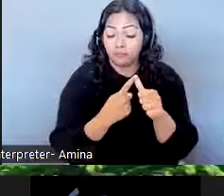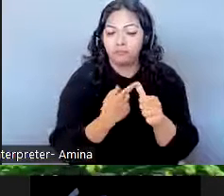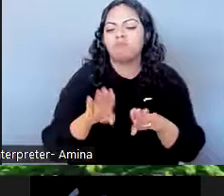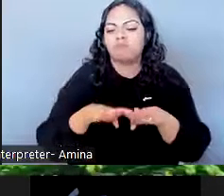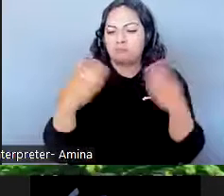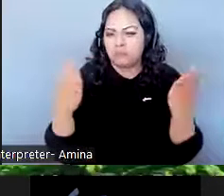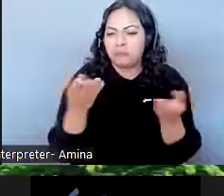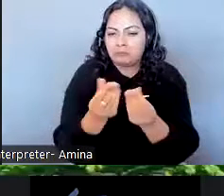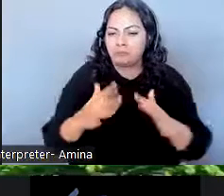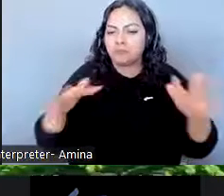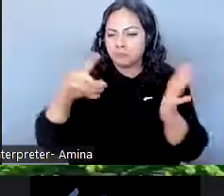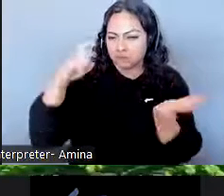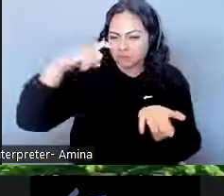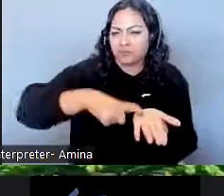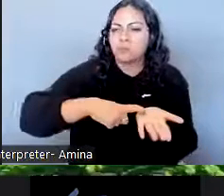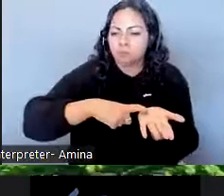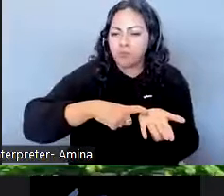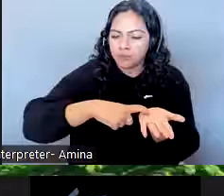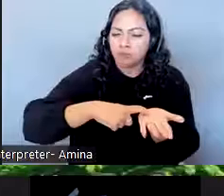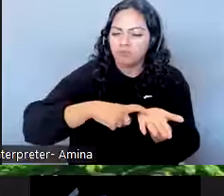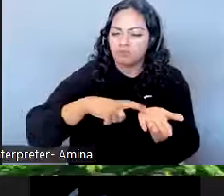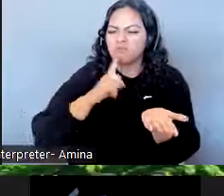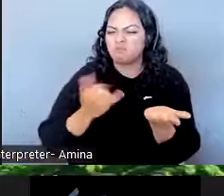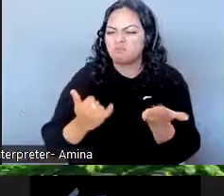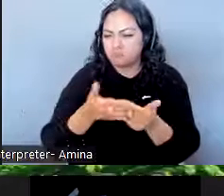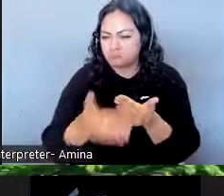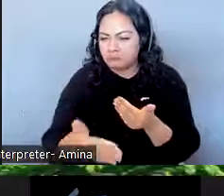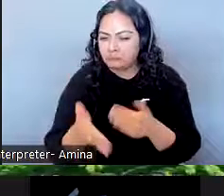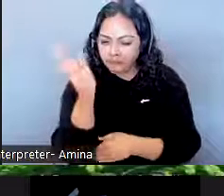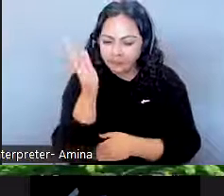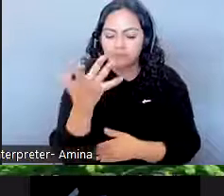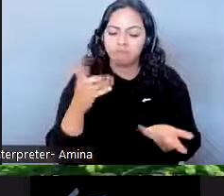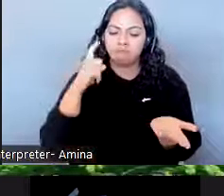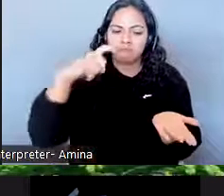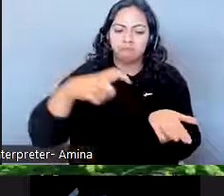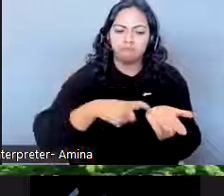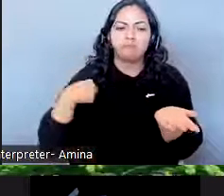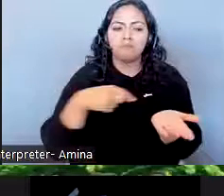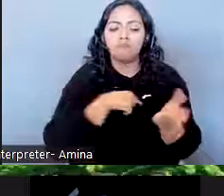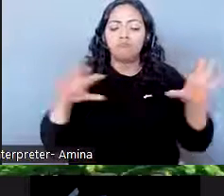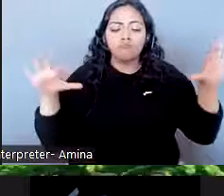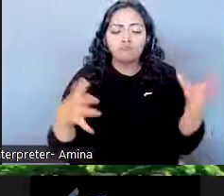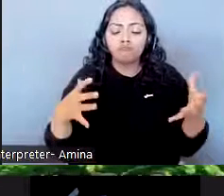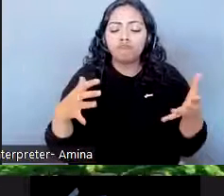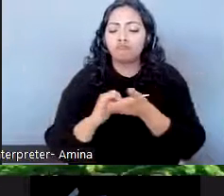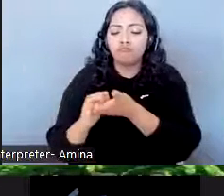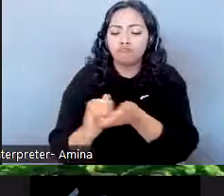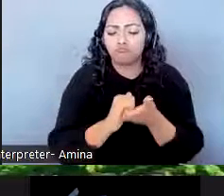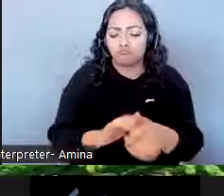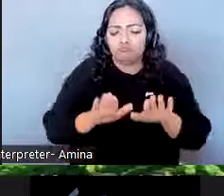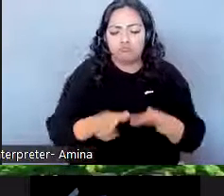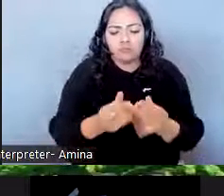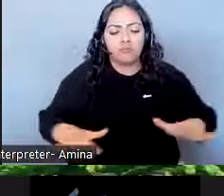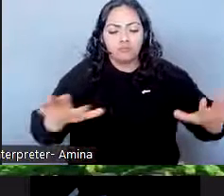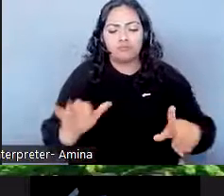land acknowledgement for the webinar today. We acknowledge that we gather on the traditional territory